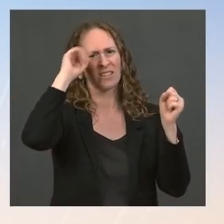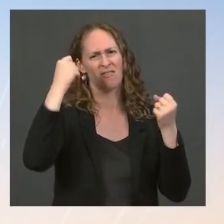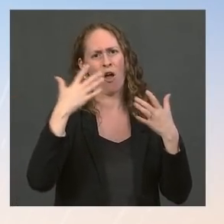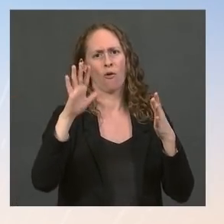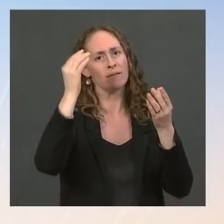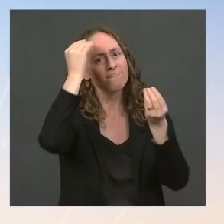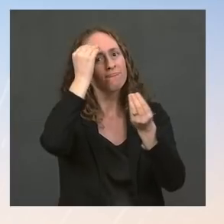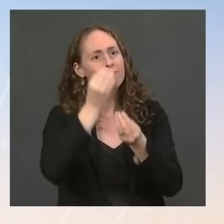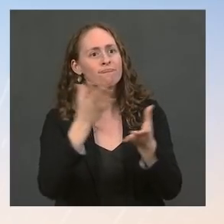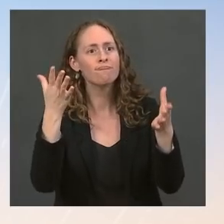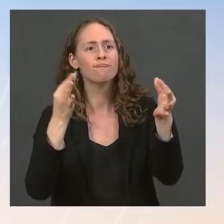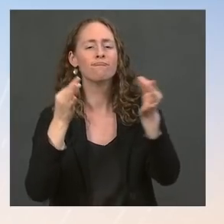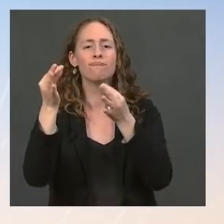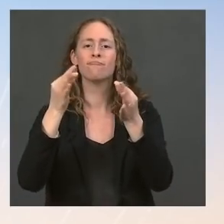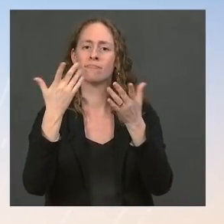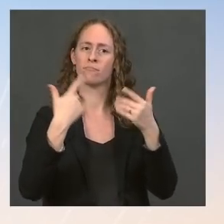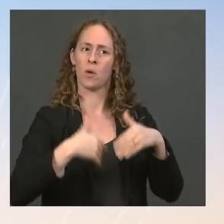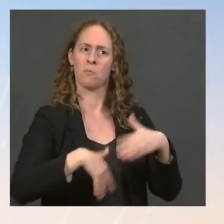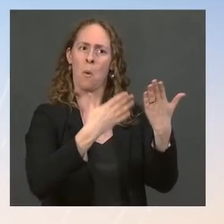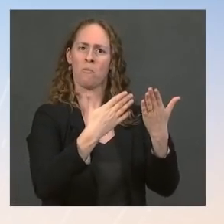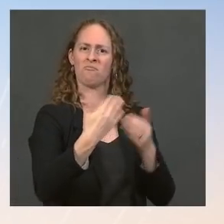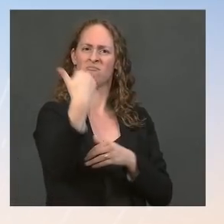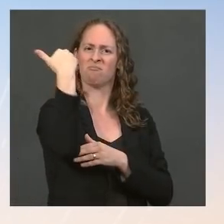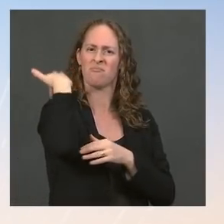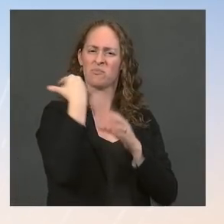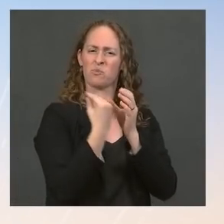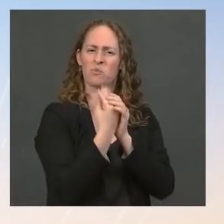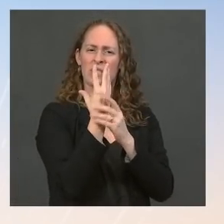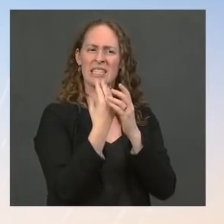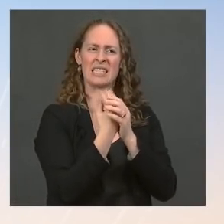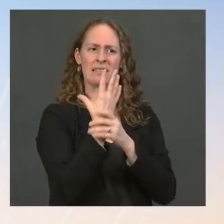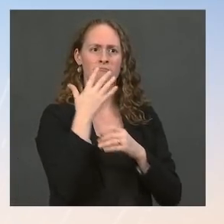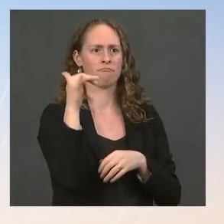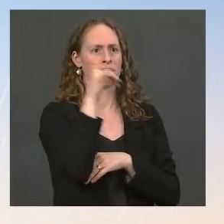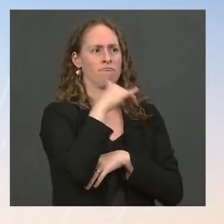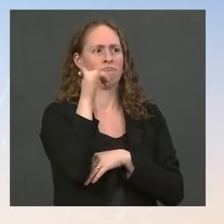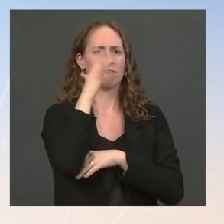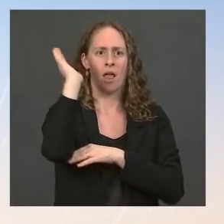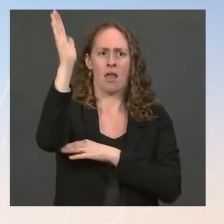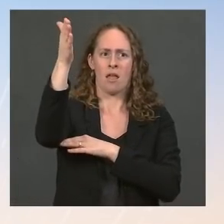these proposals back in the spring. Big major speeches he gave. He's